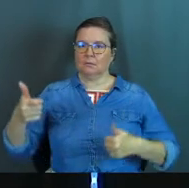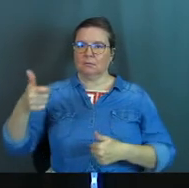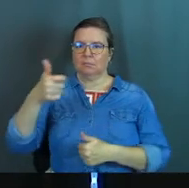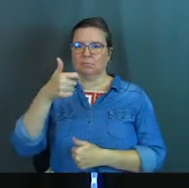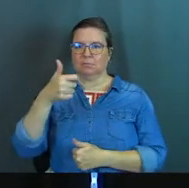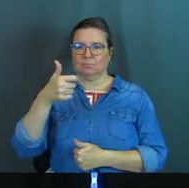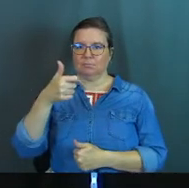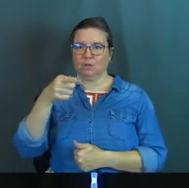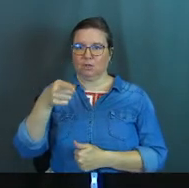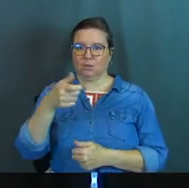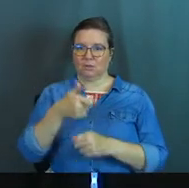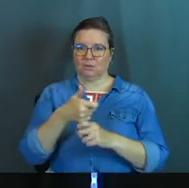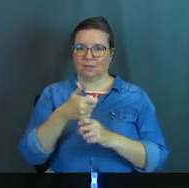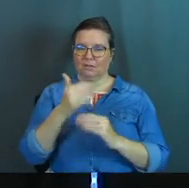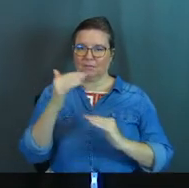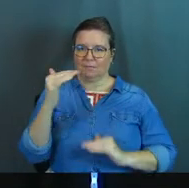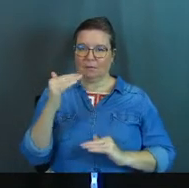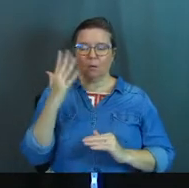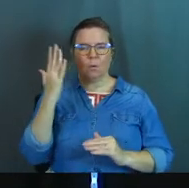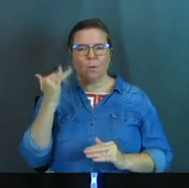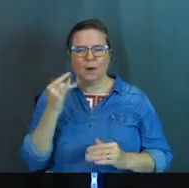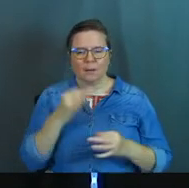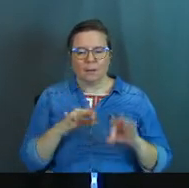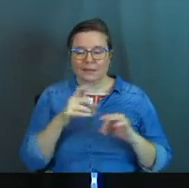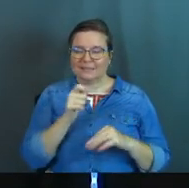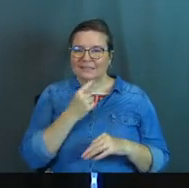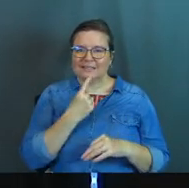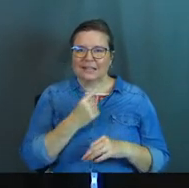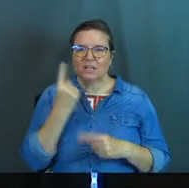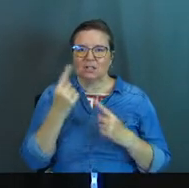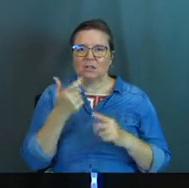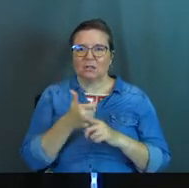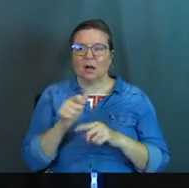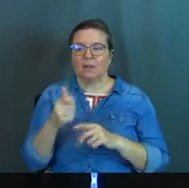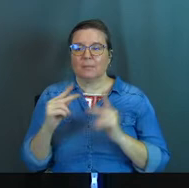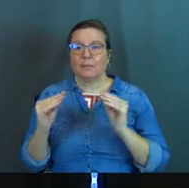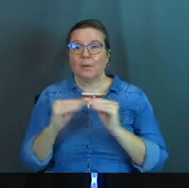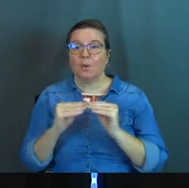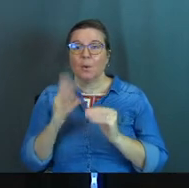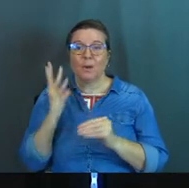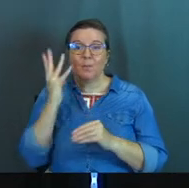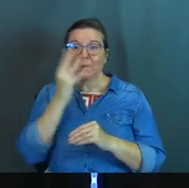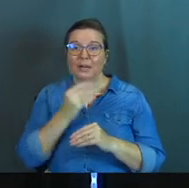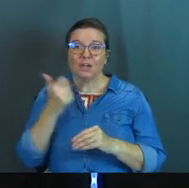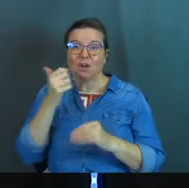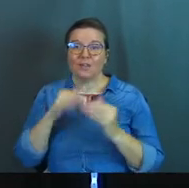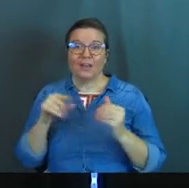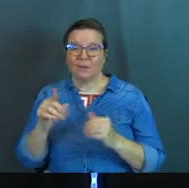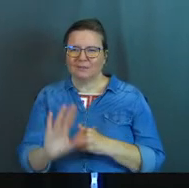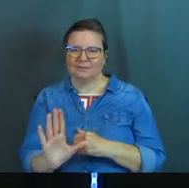than yourself. Why is that important? Because he doesn't say, consider other people more pretty than you.